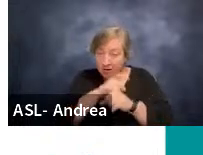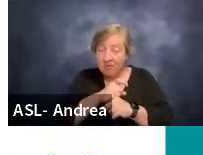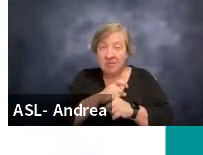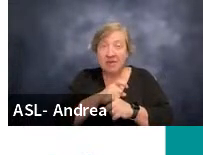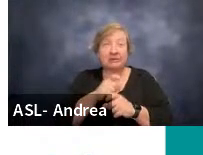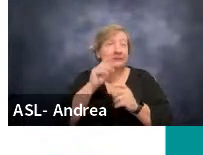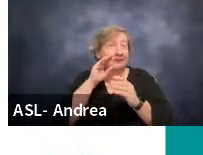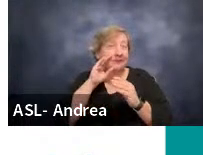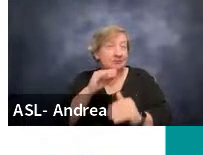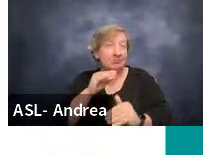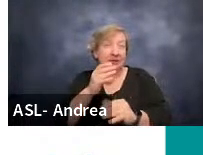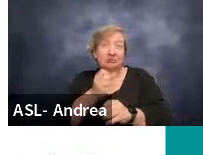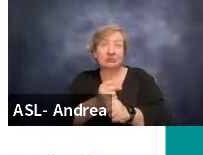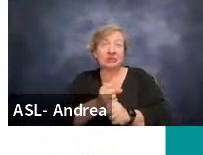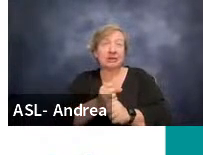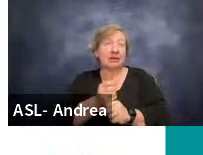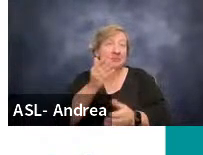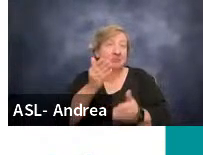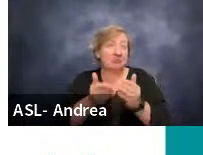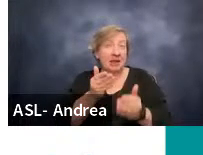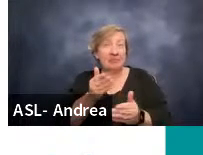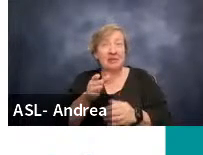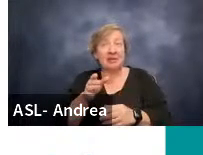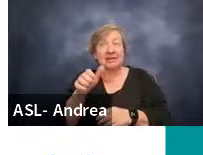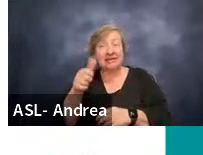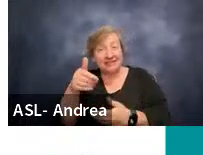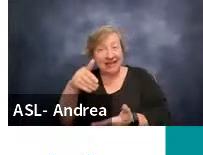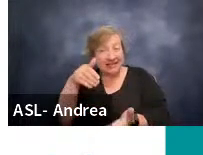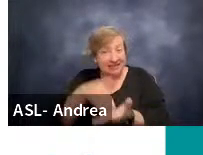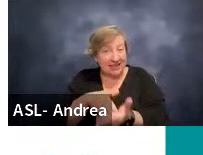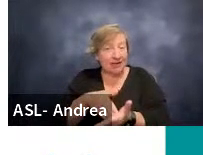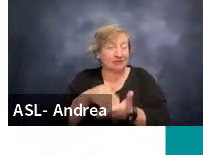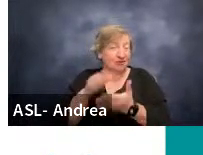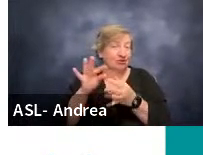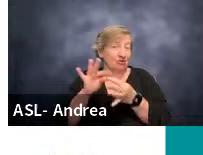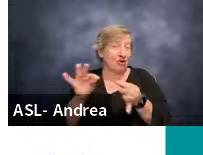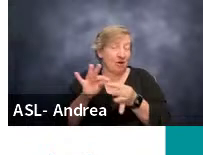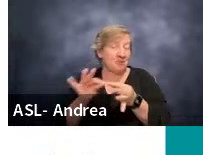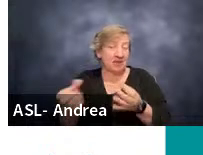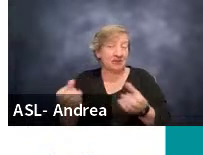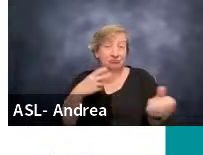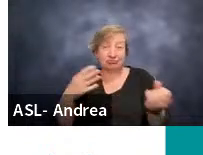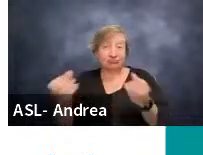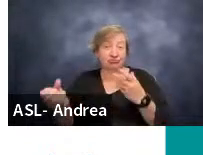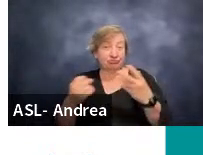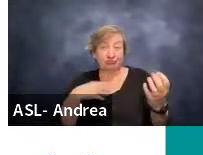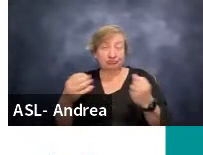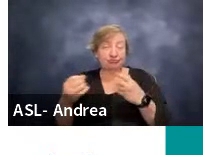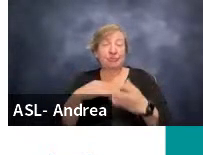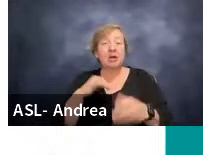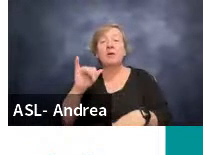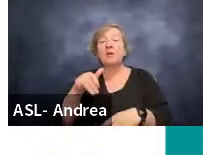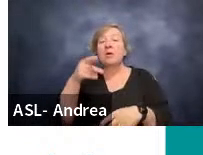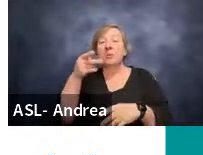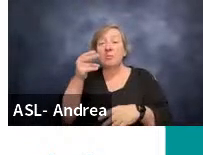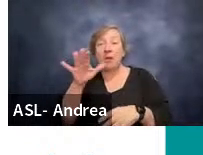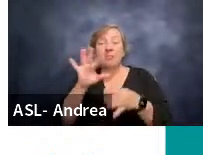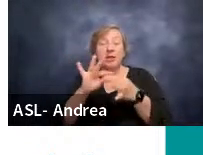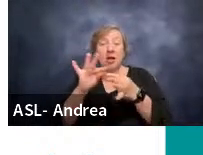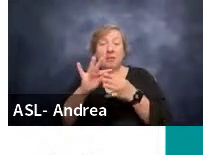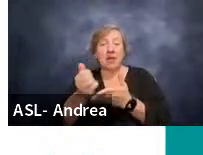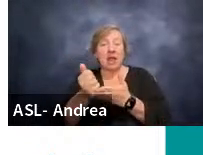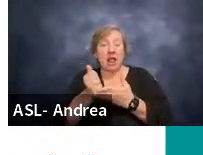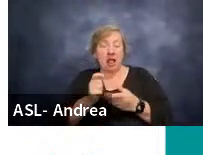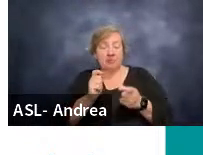receive probably close to 10,000 comments. But those public comments will be used to update